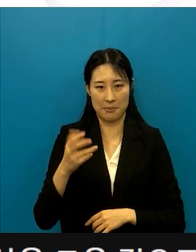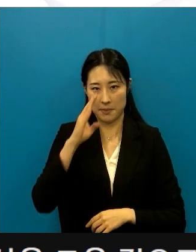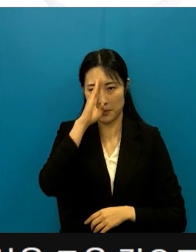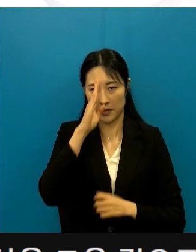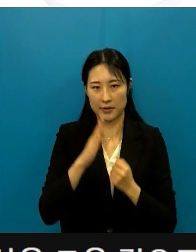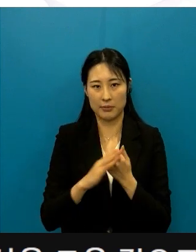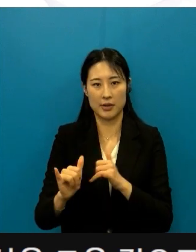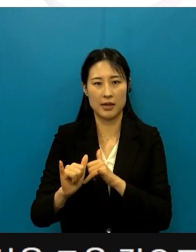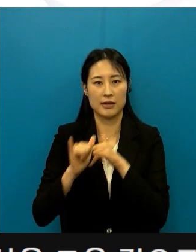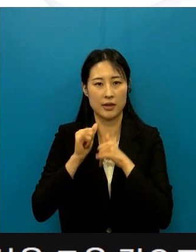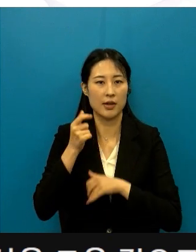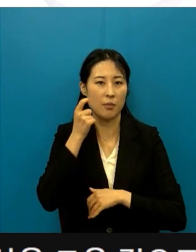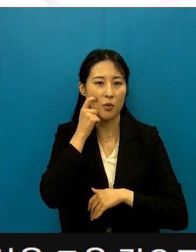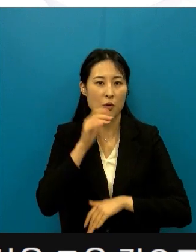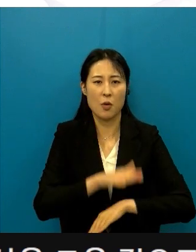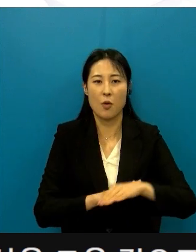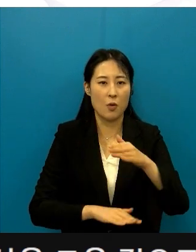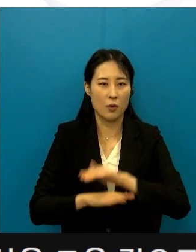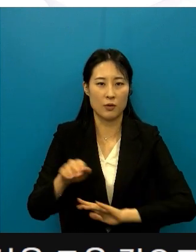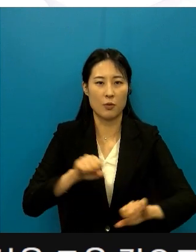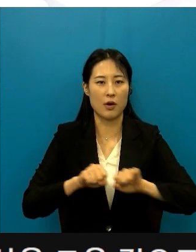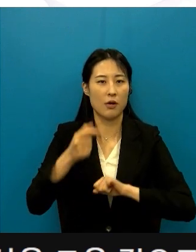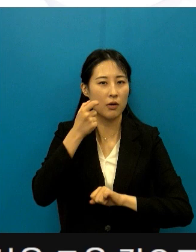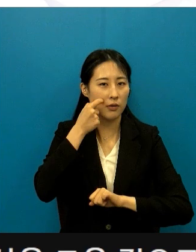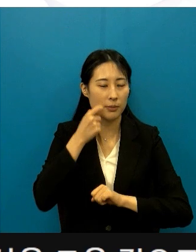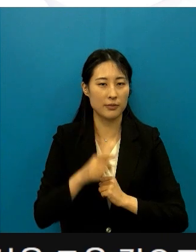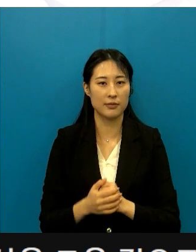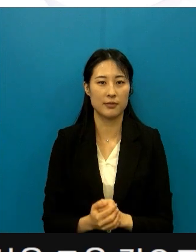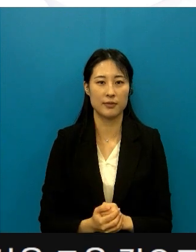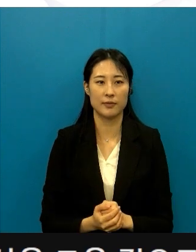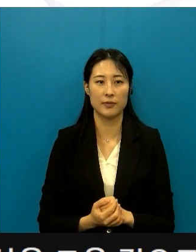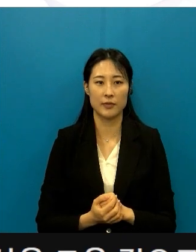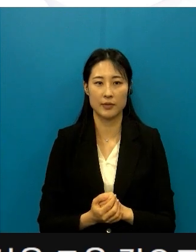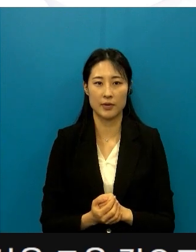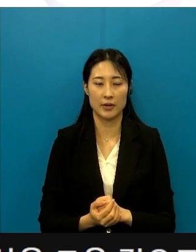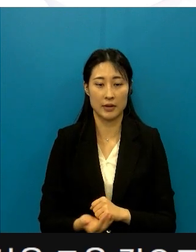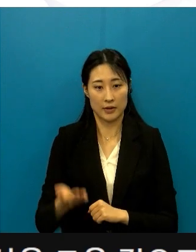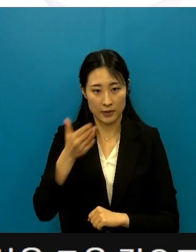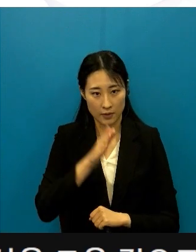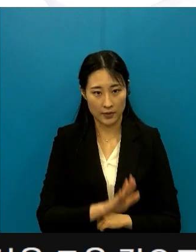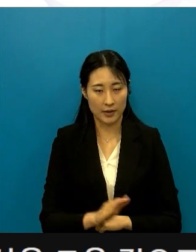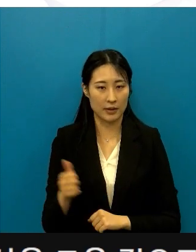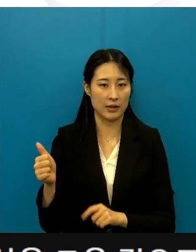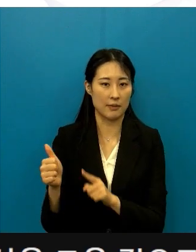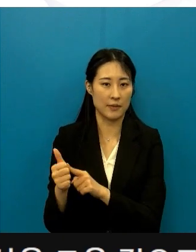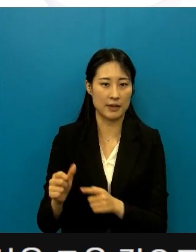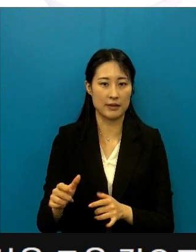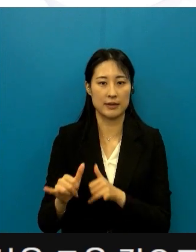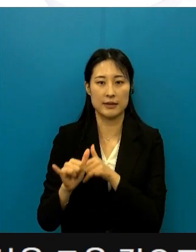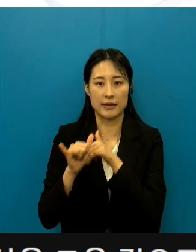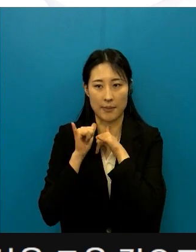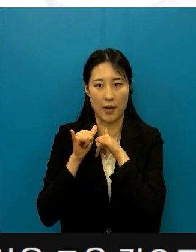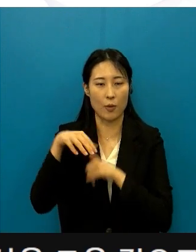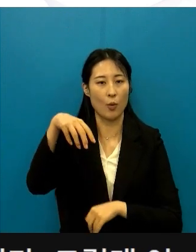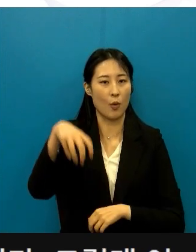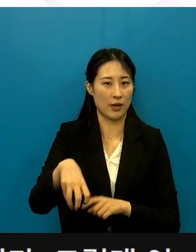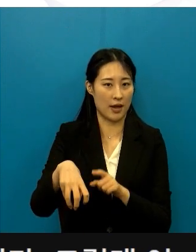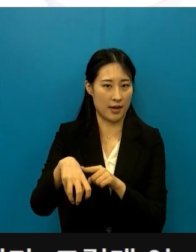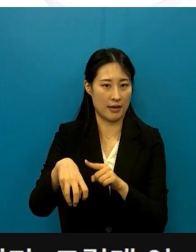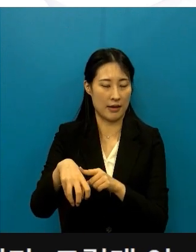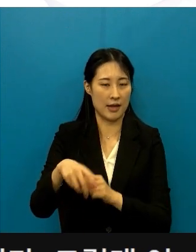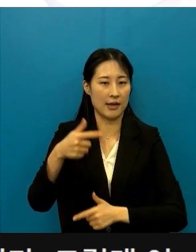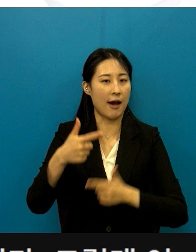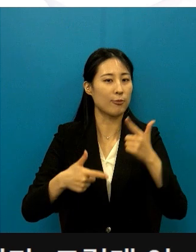to suspicion that he had been assisted by others to die by suicide. 10 days before his